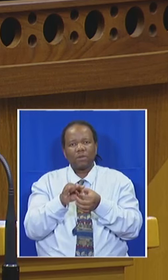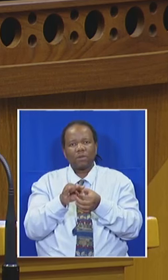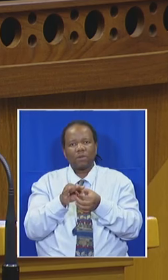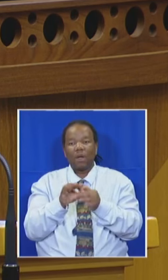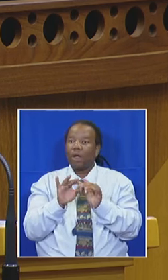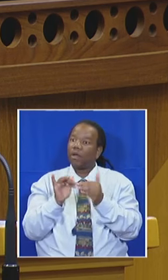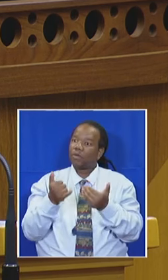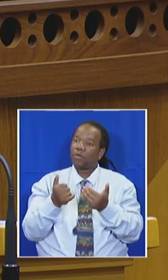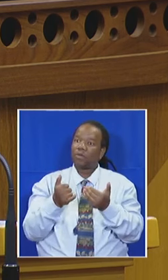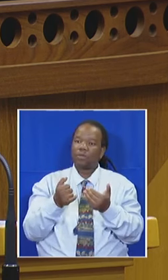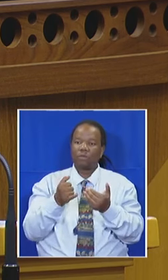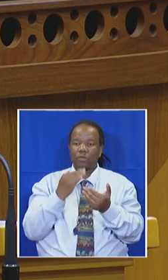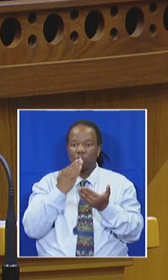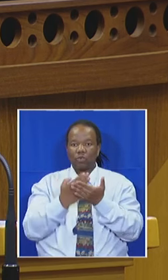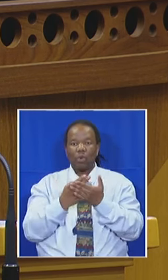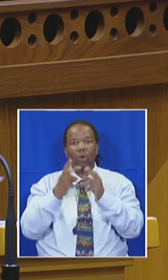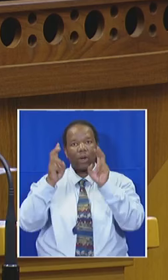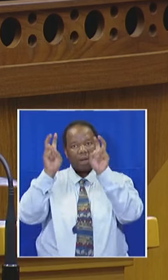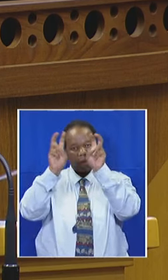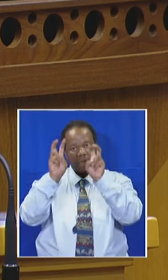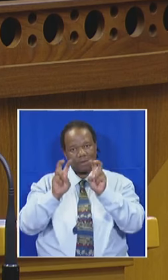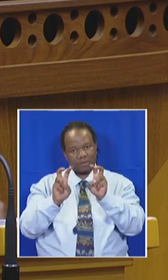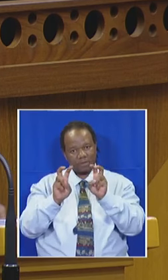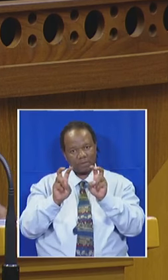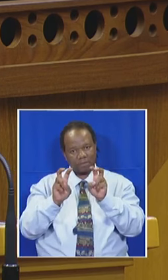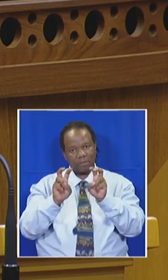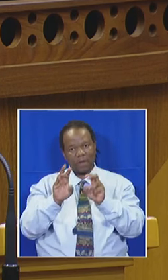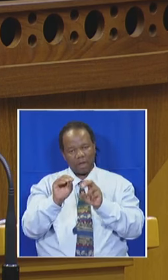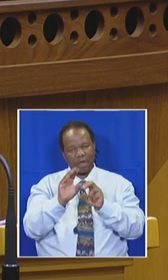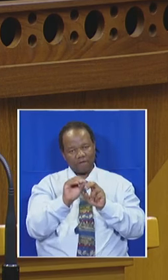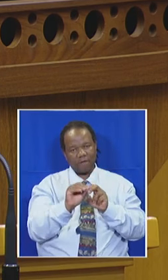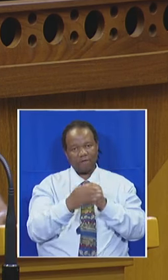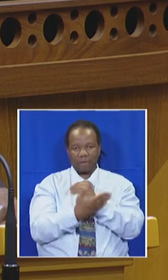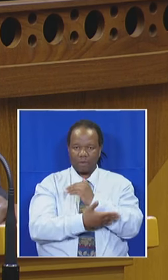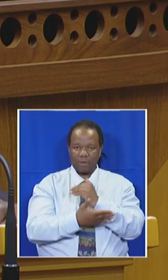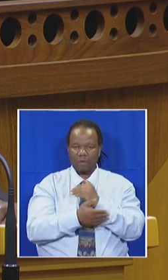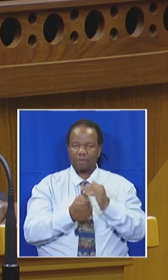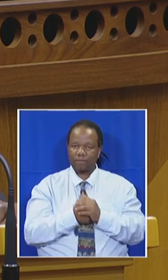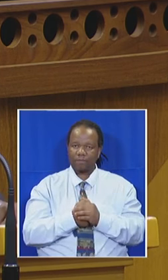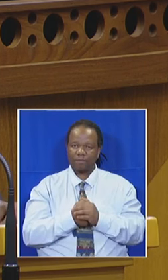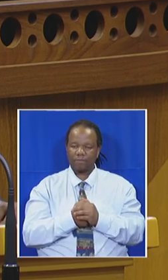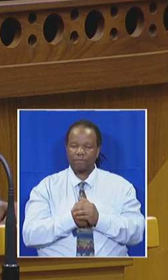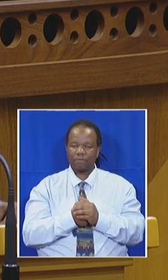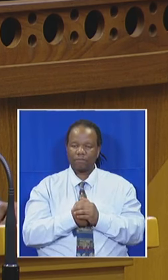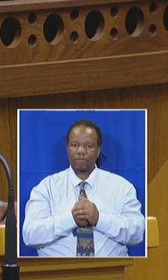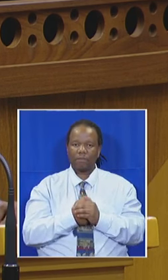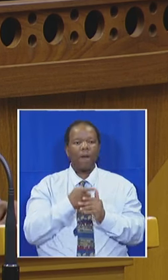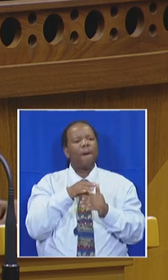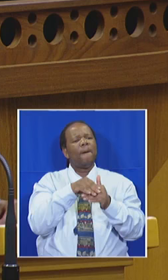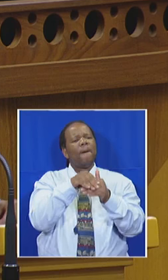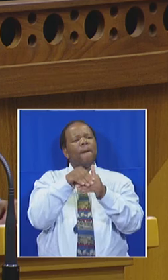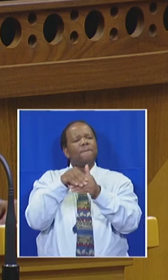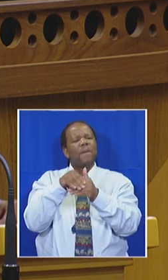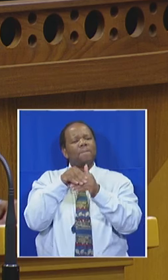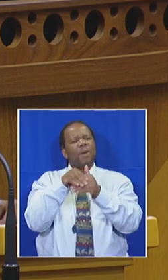energy security in our country. Members will recall that